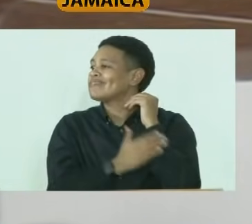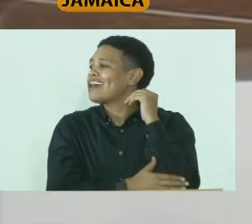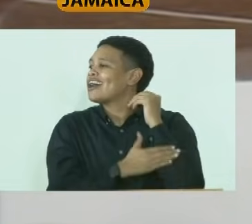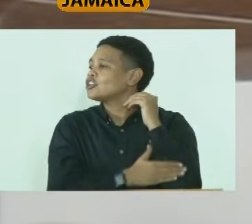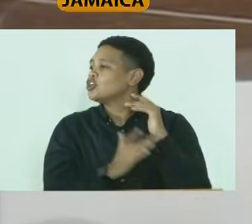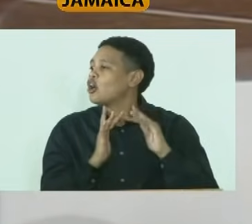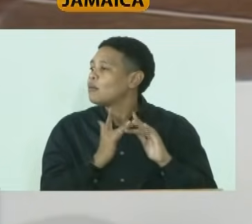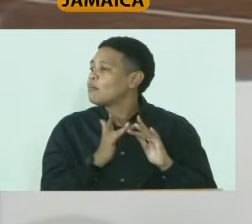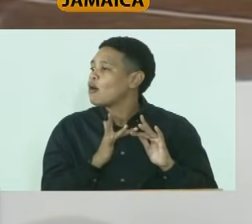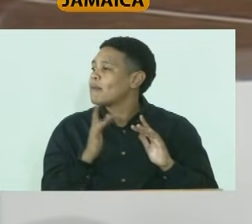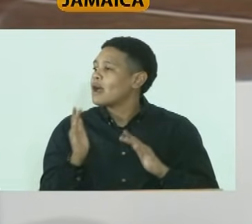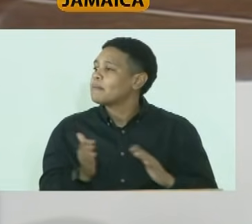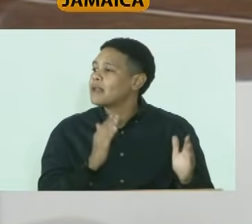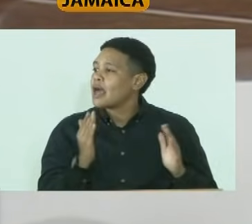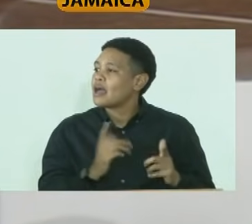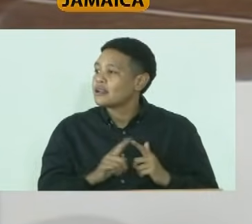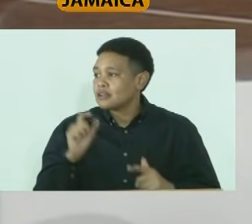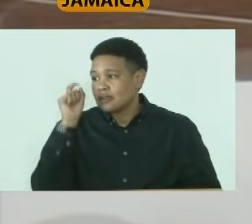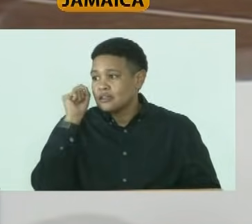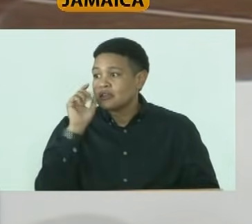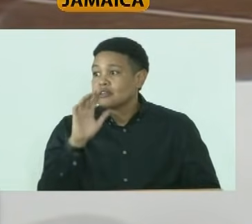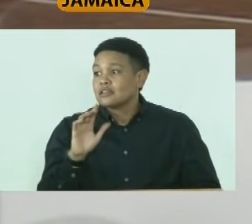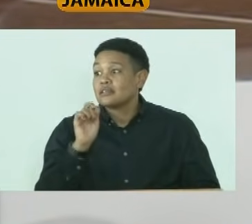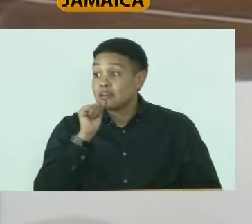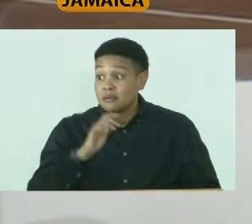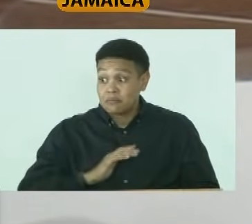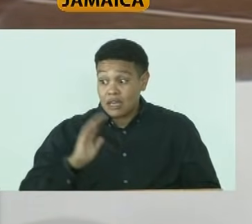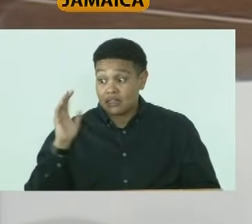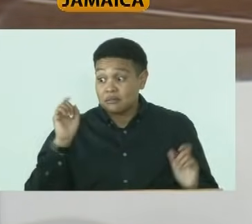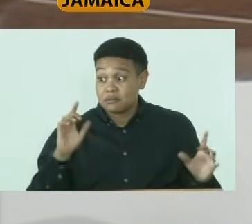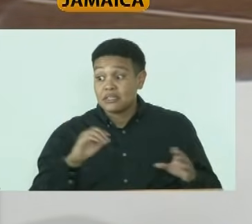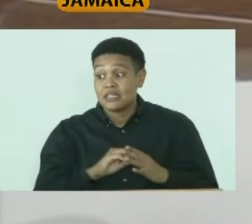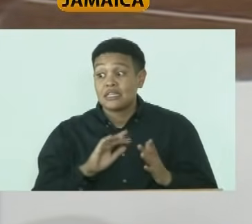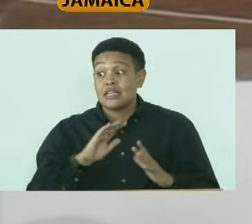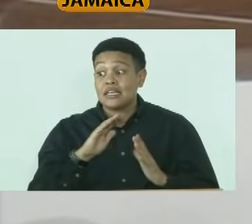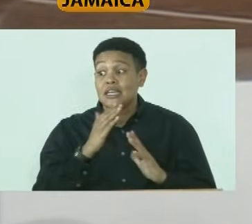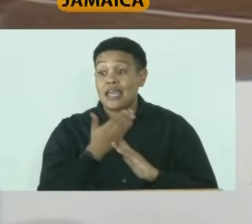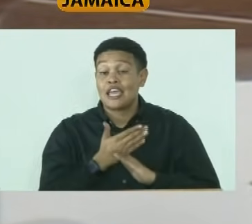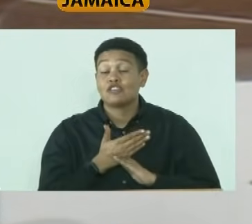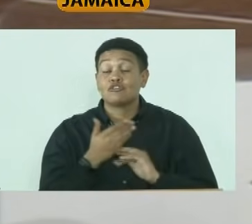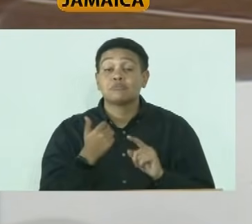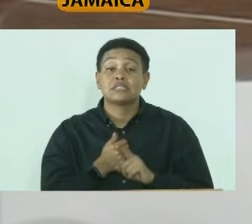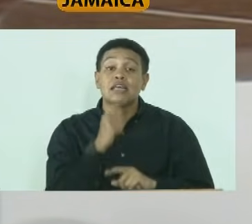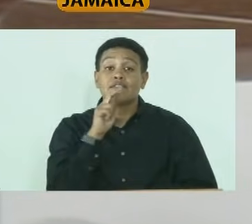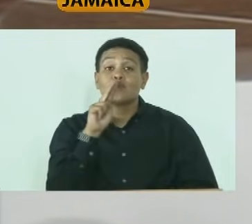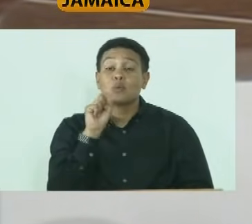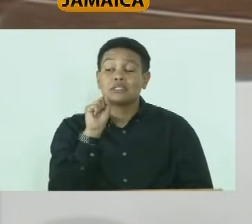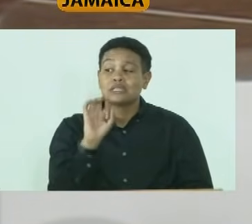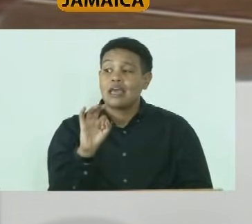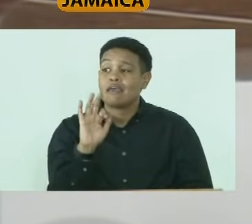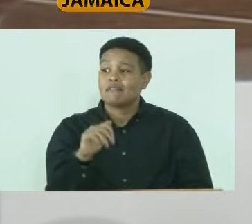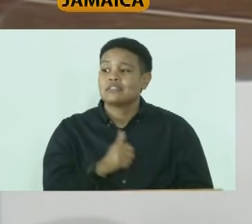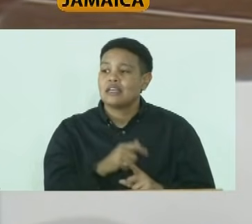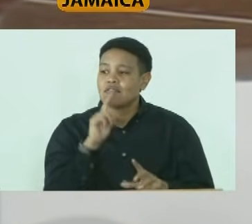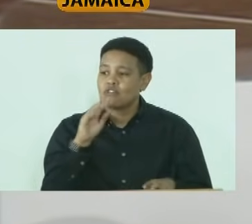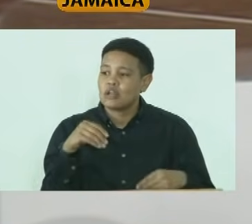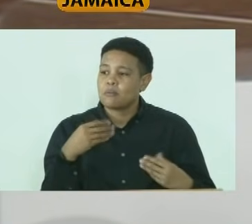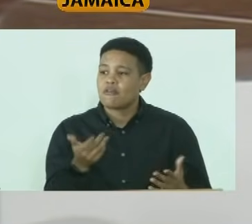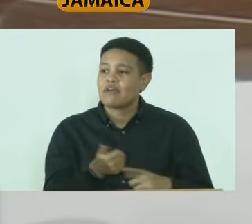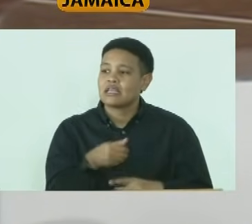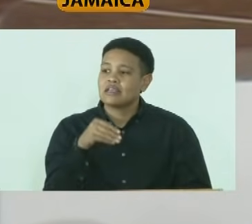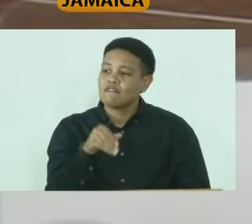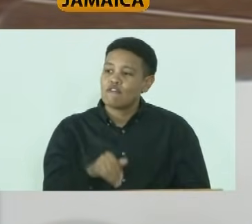Initiative. However, Madam Speaker, in the interim, the Universal Service Fund has provided